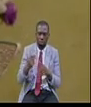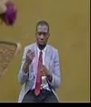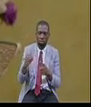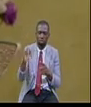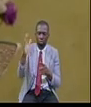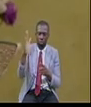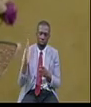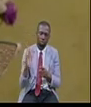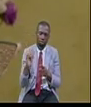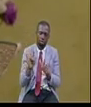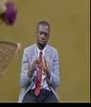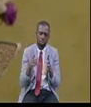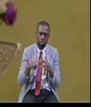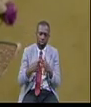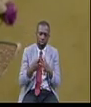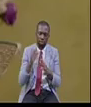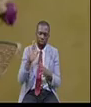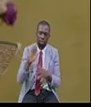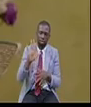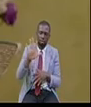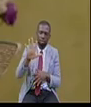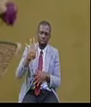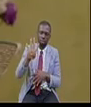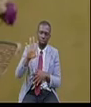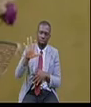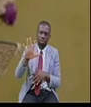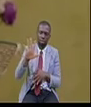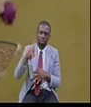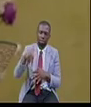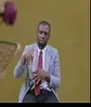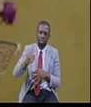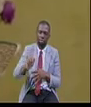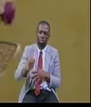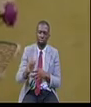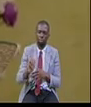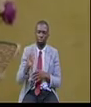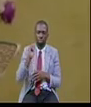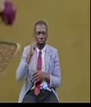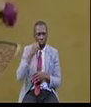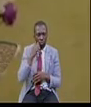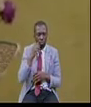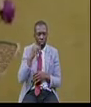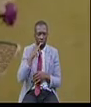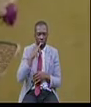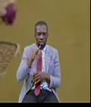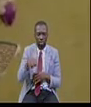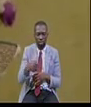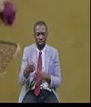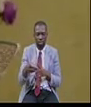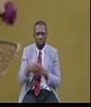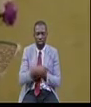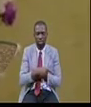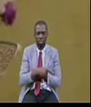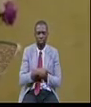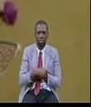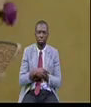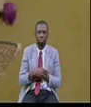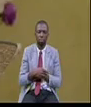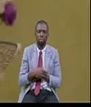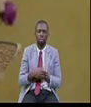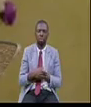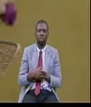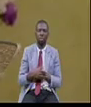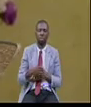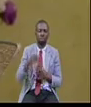starts at 5:45 p.m. Tomorrow is another day. Brethren from Old Gbagada,